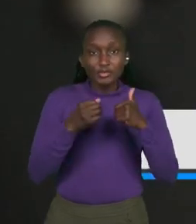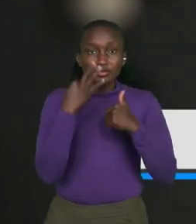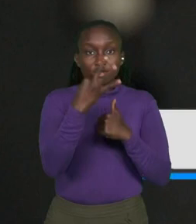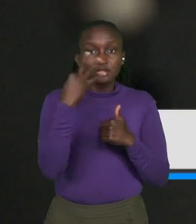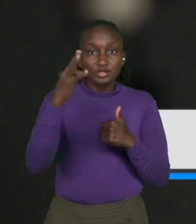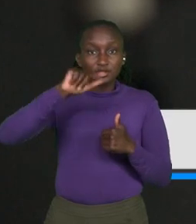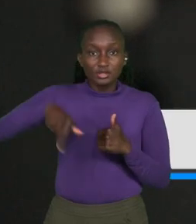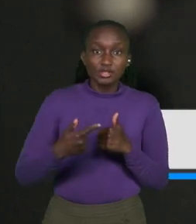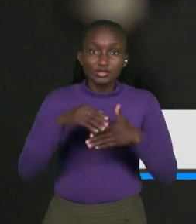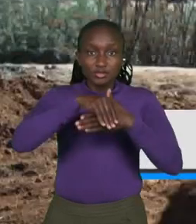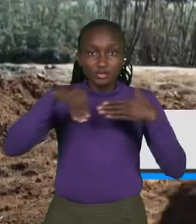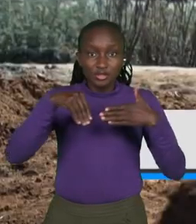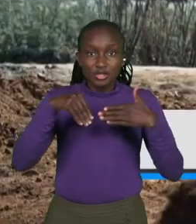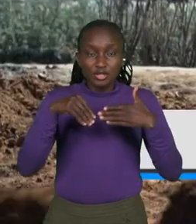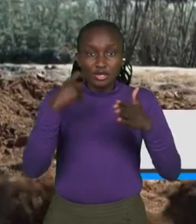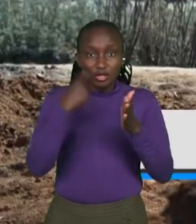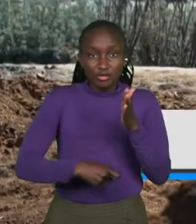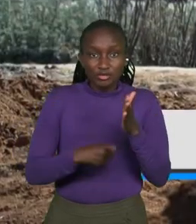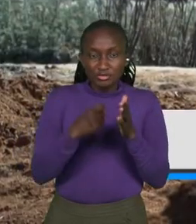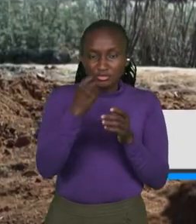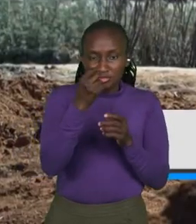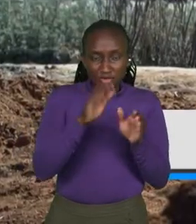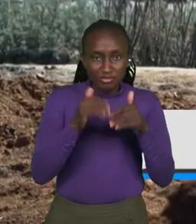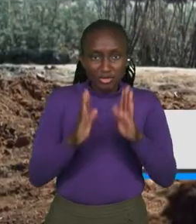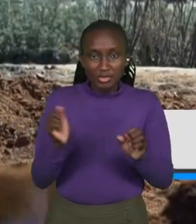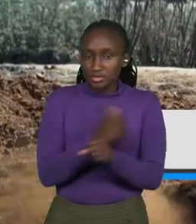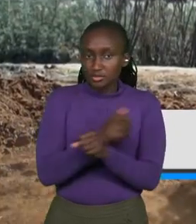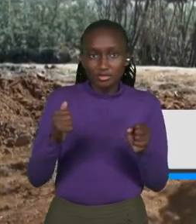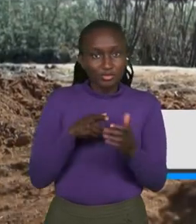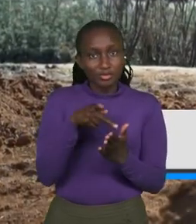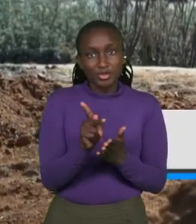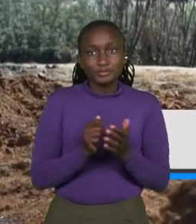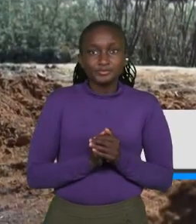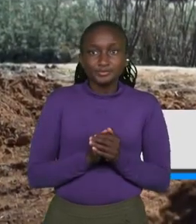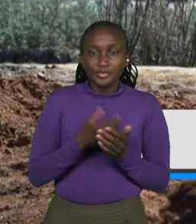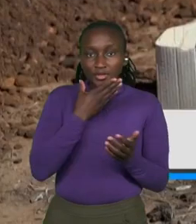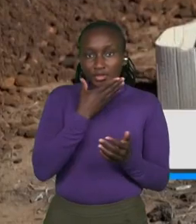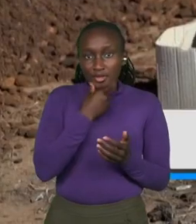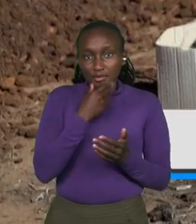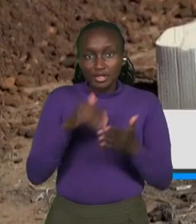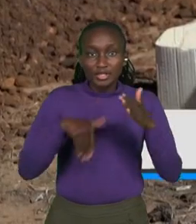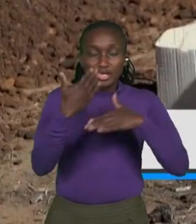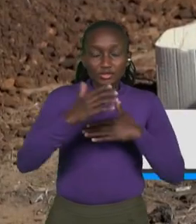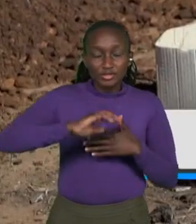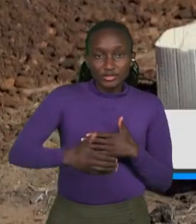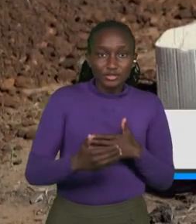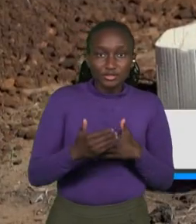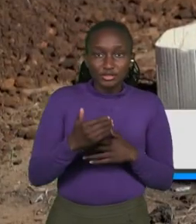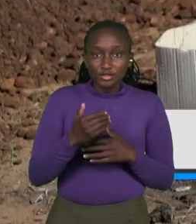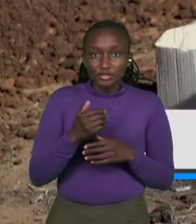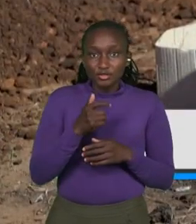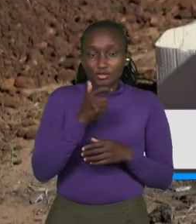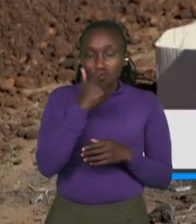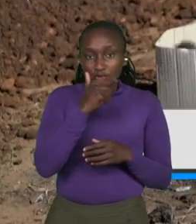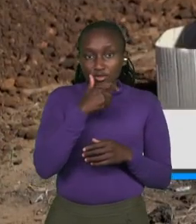$33,000, a price small-scale farmers just can't afford. Motiba Tamai, a fruit farmer outside Maseru, wishes he could